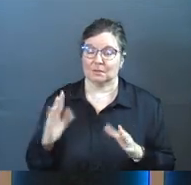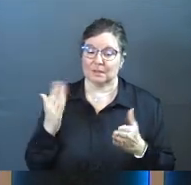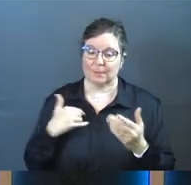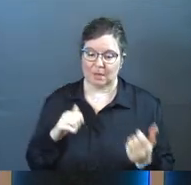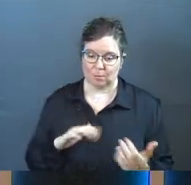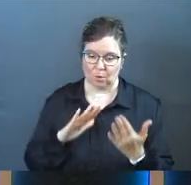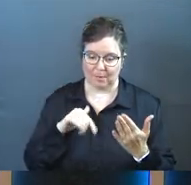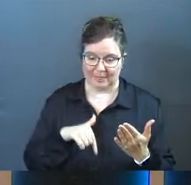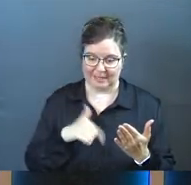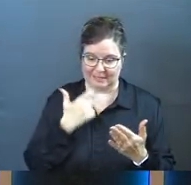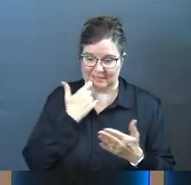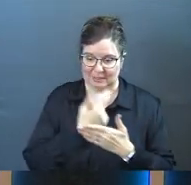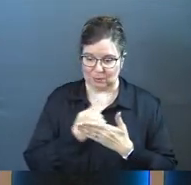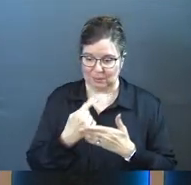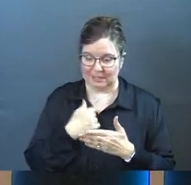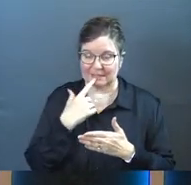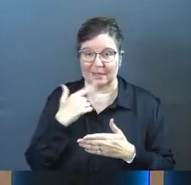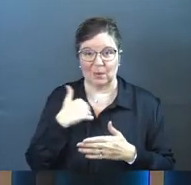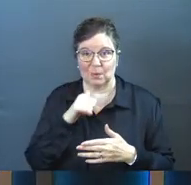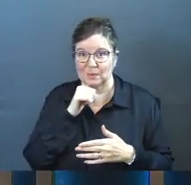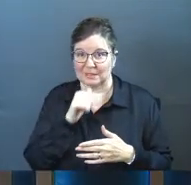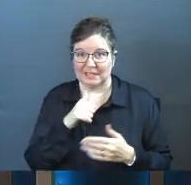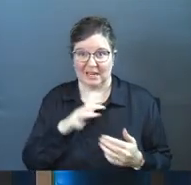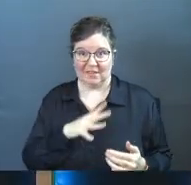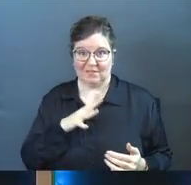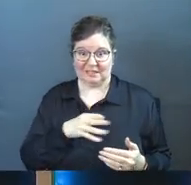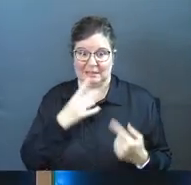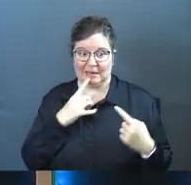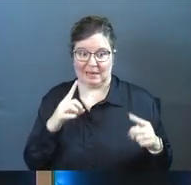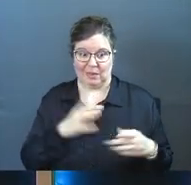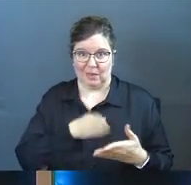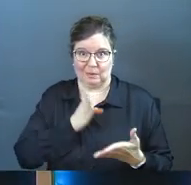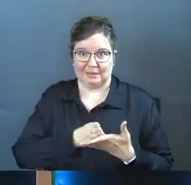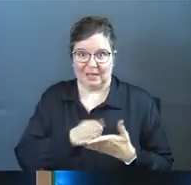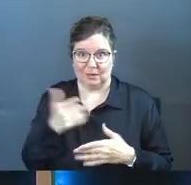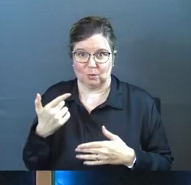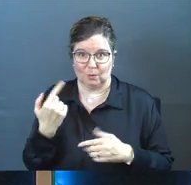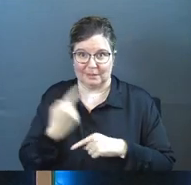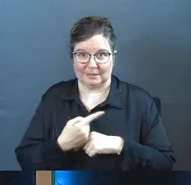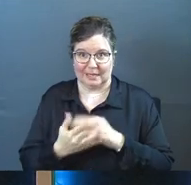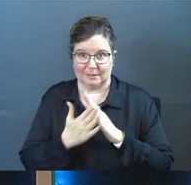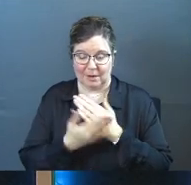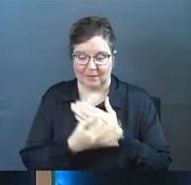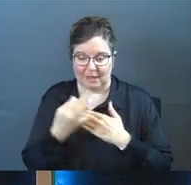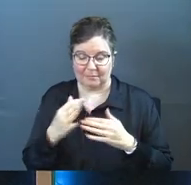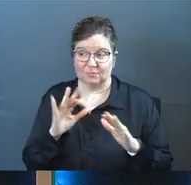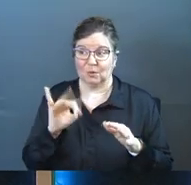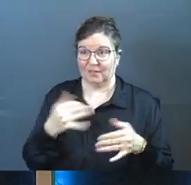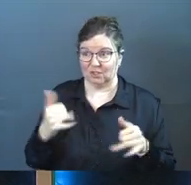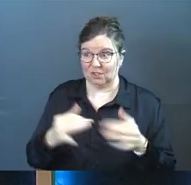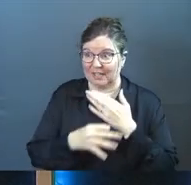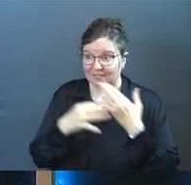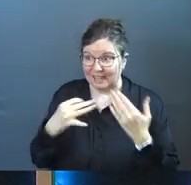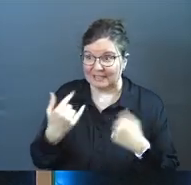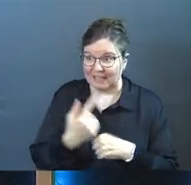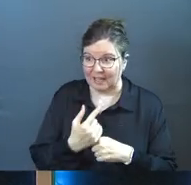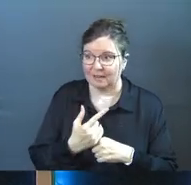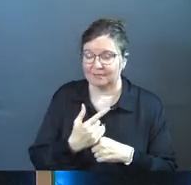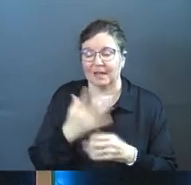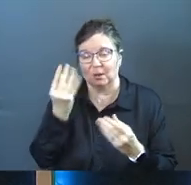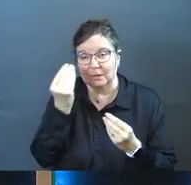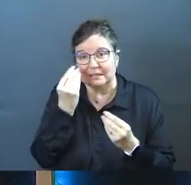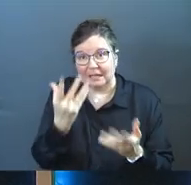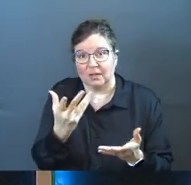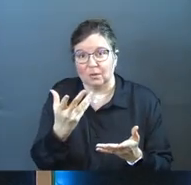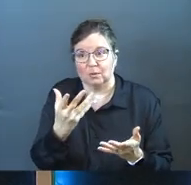somebody approached me this last week and said, we didn't officially announce that it was the end of 21 days of prayer and fasting. So if you're still fasting today, I